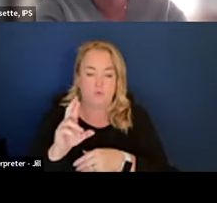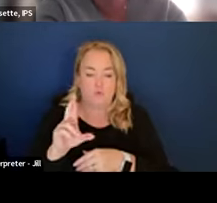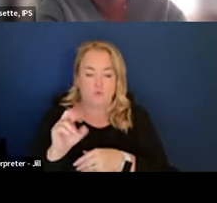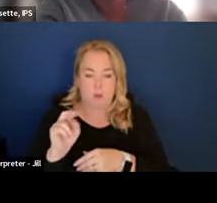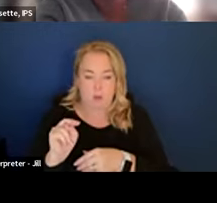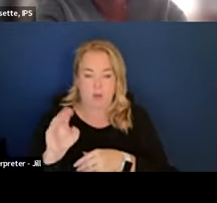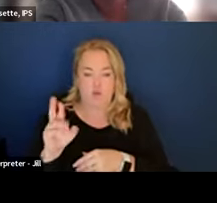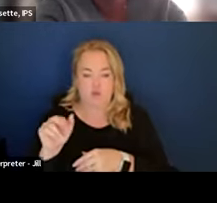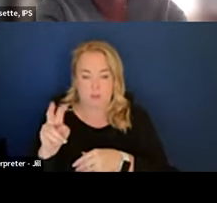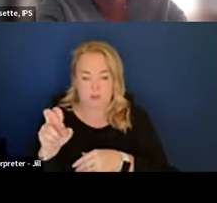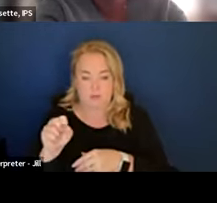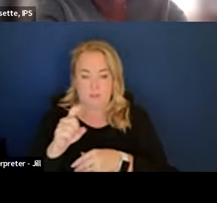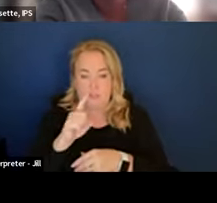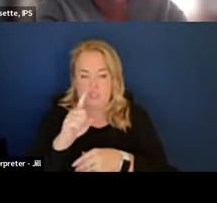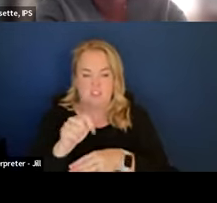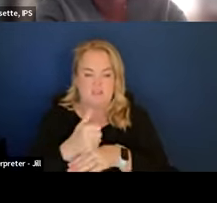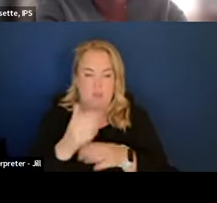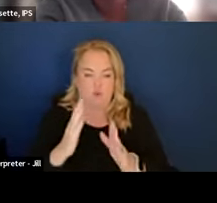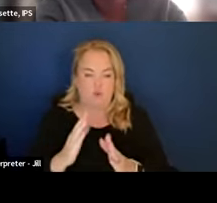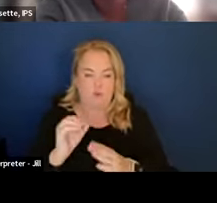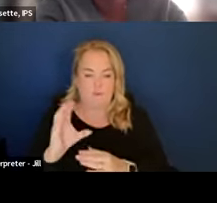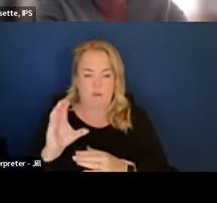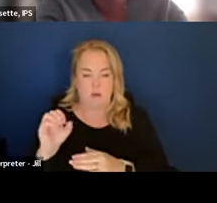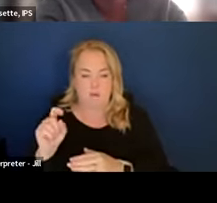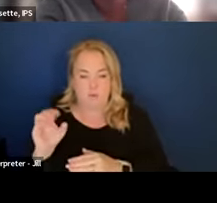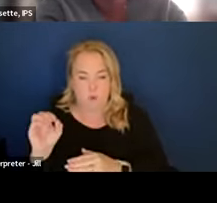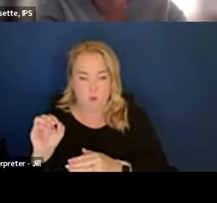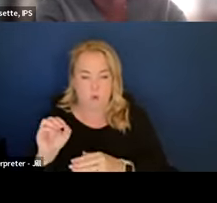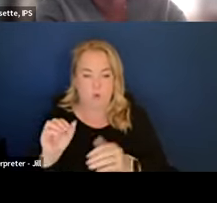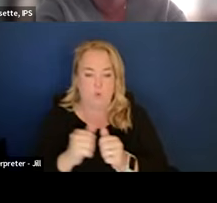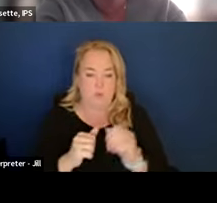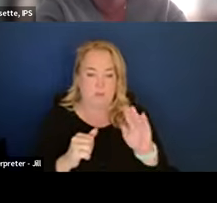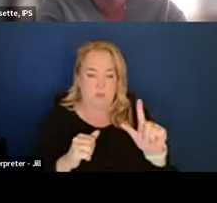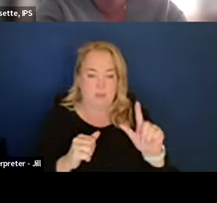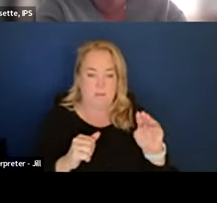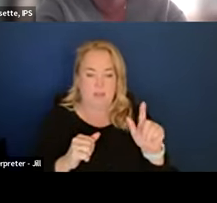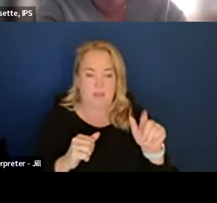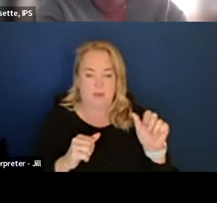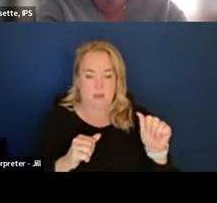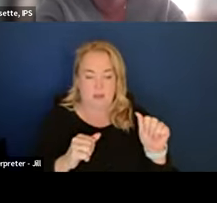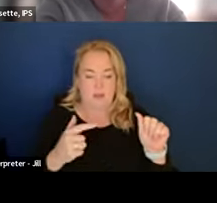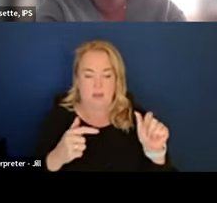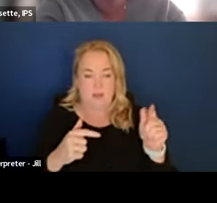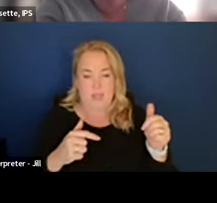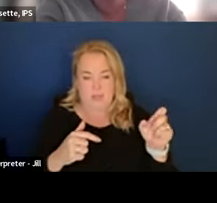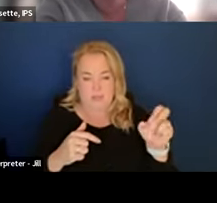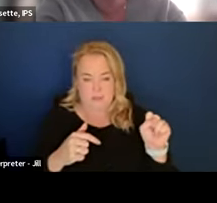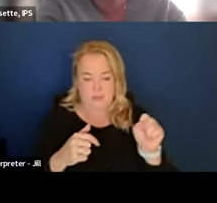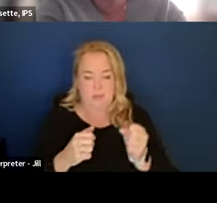Ron Craves, who was the founder of Costco with Bill and Melinda Gates, has raised over $1 billion to send